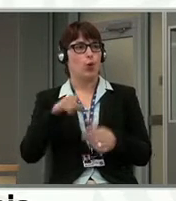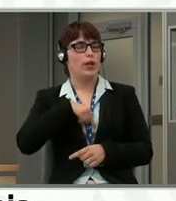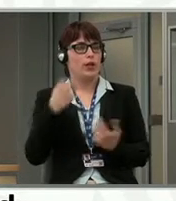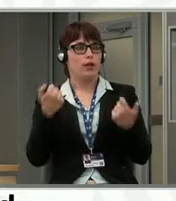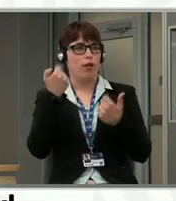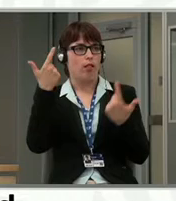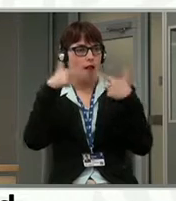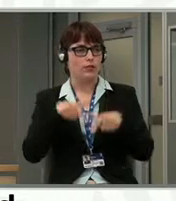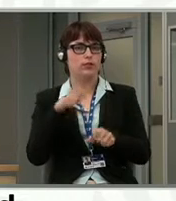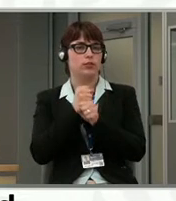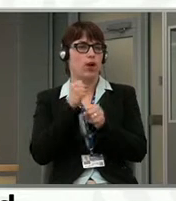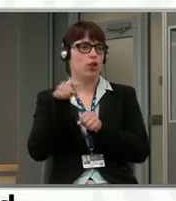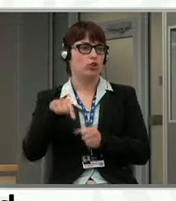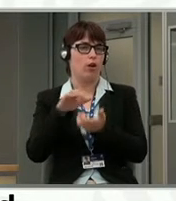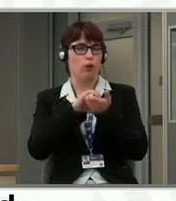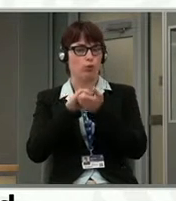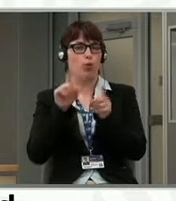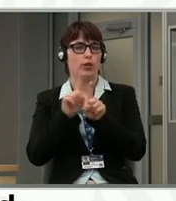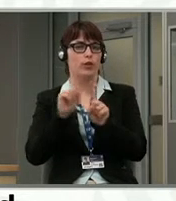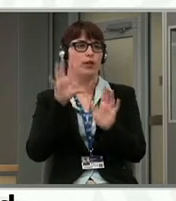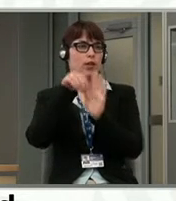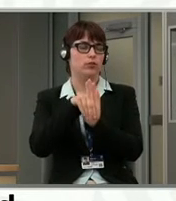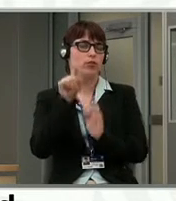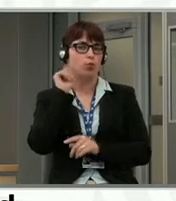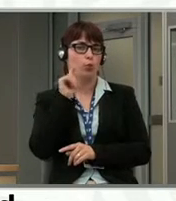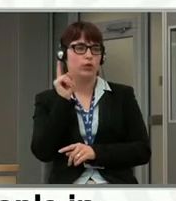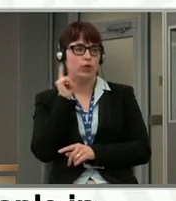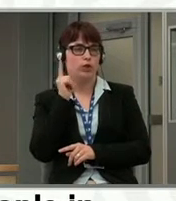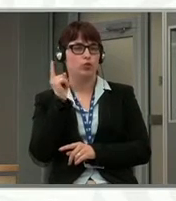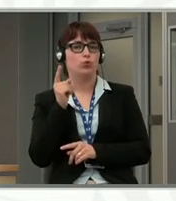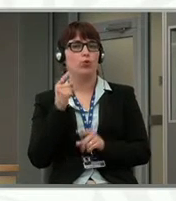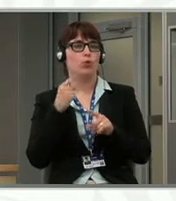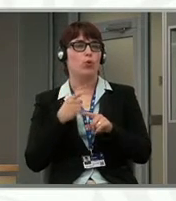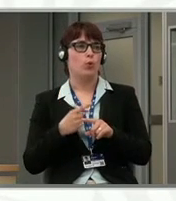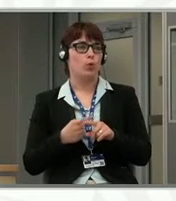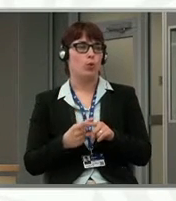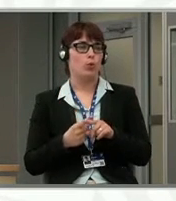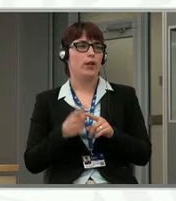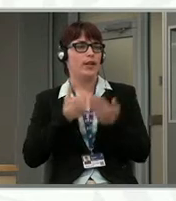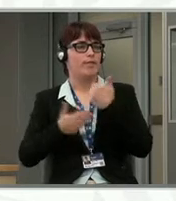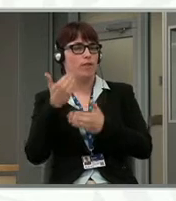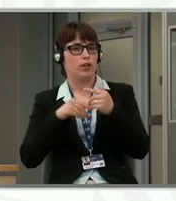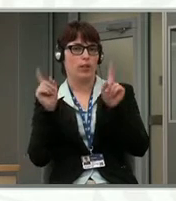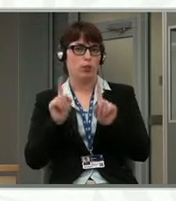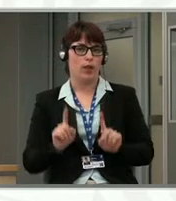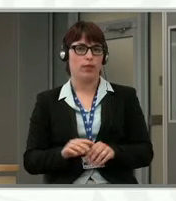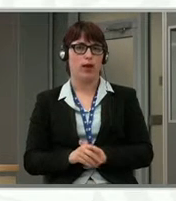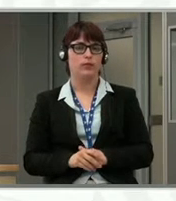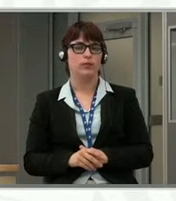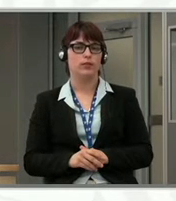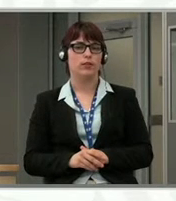the Association of Deaf People in Greece. He works in this association for a long period of time